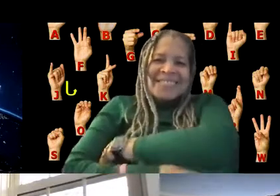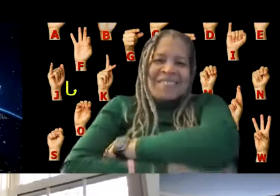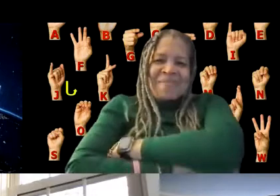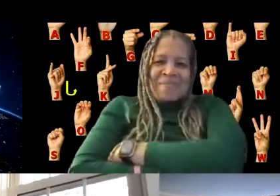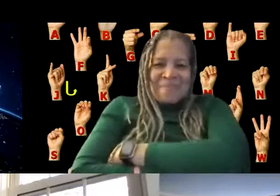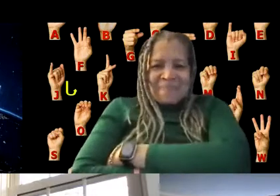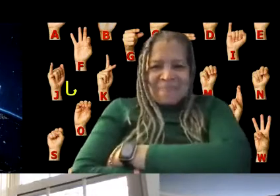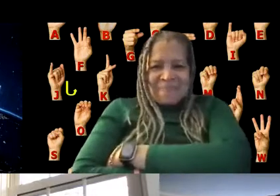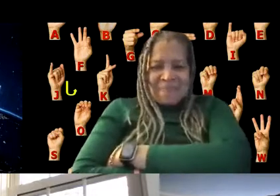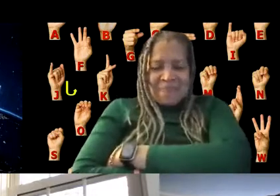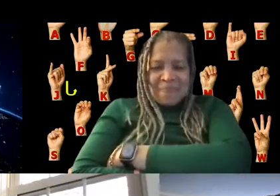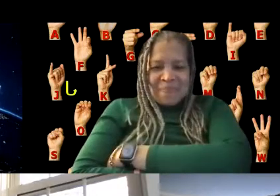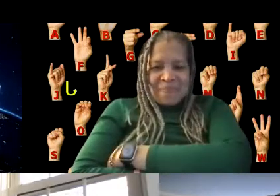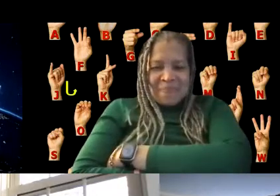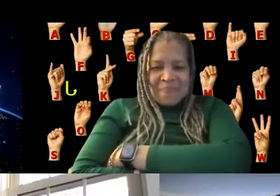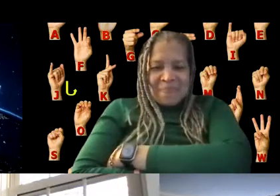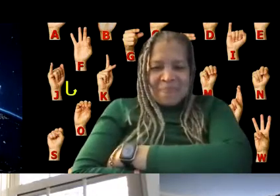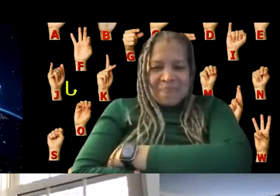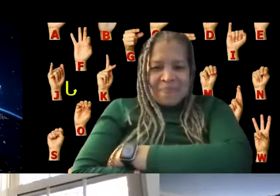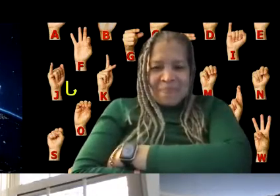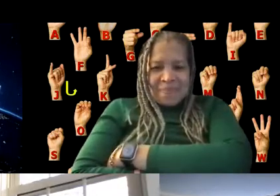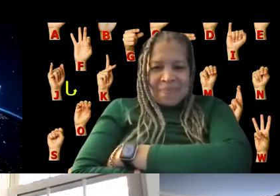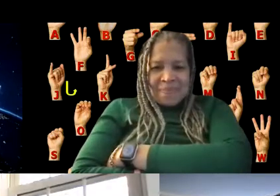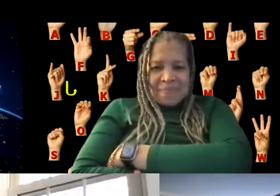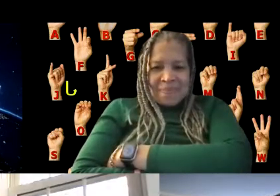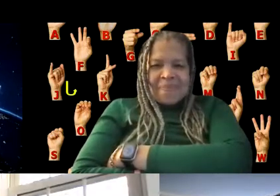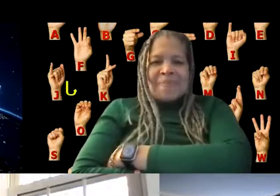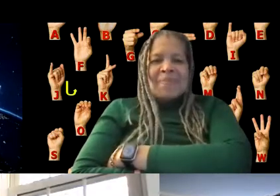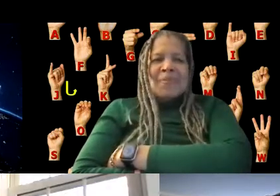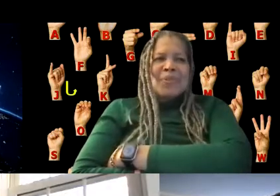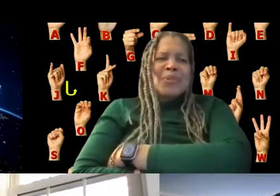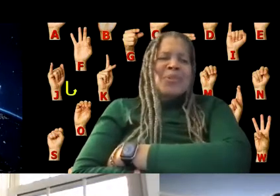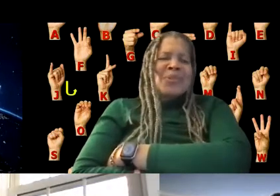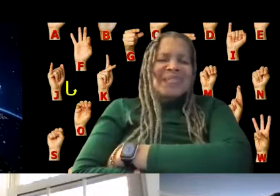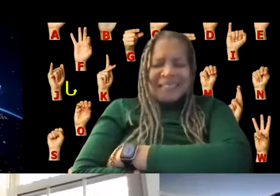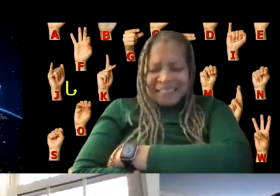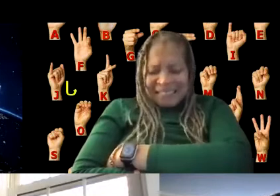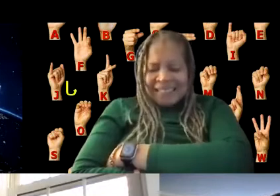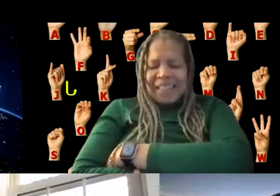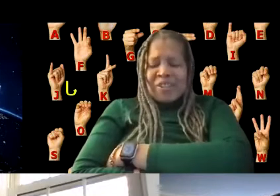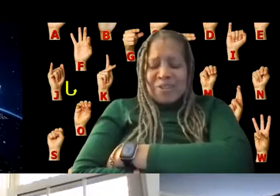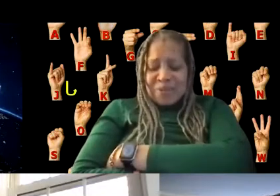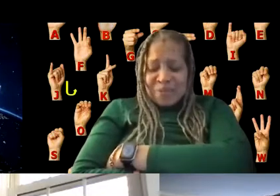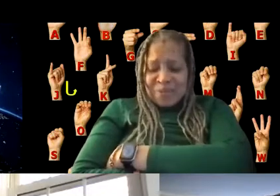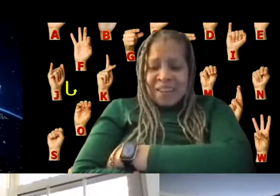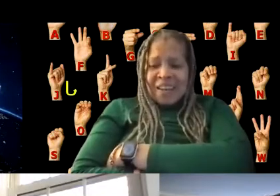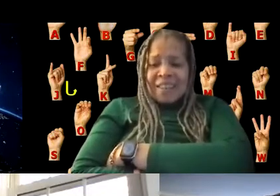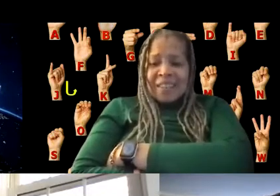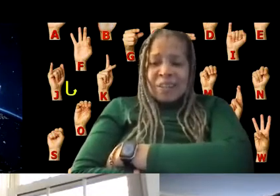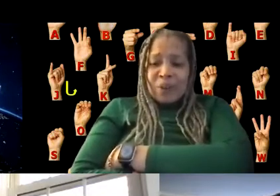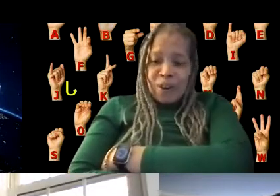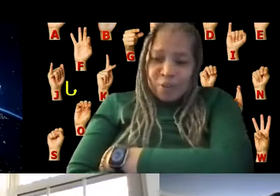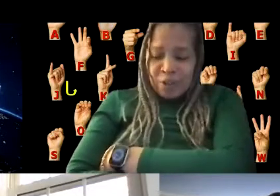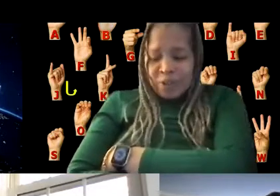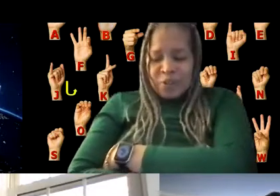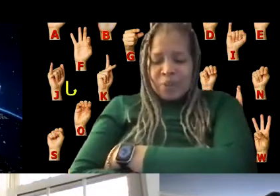like computers, and I love horror movies. Ooh, thank you, Drew. Thank